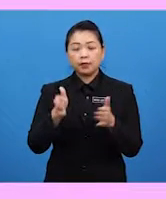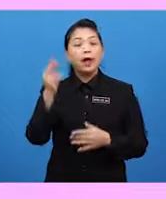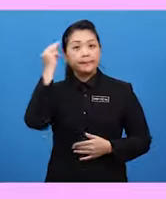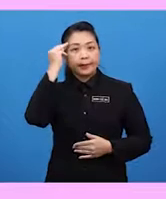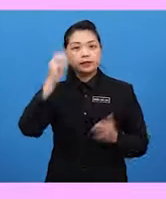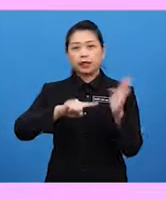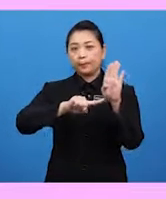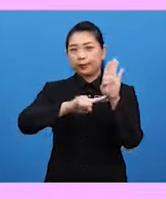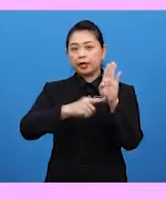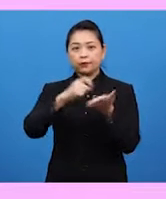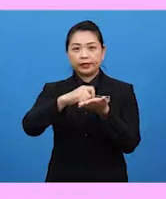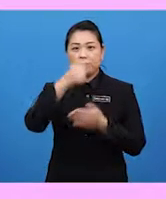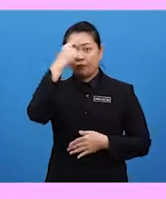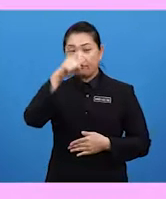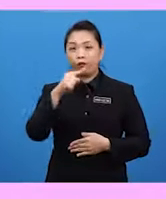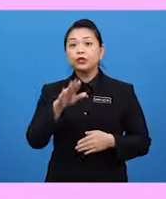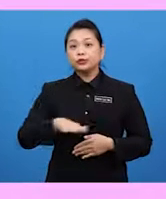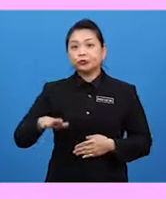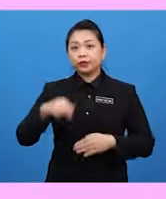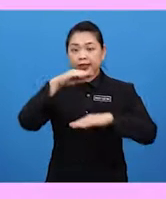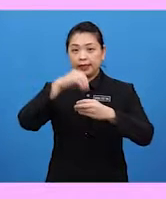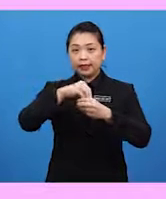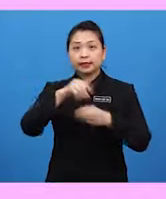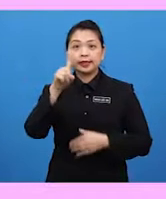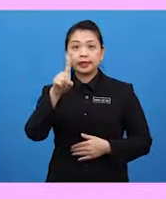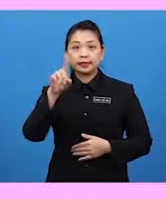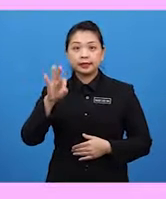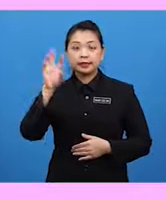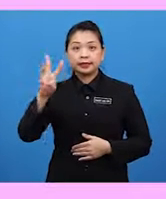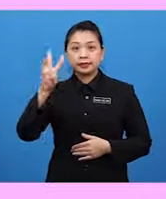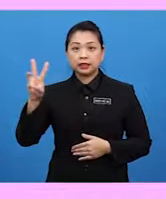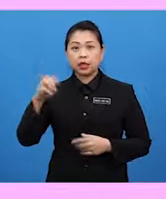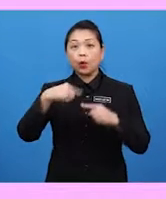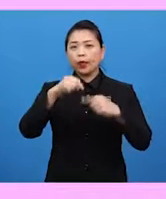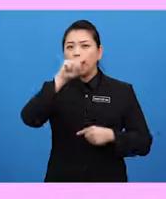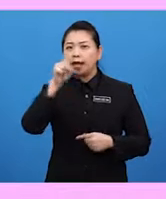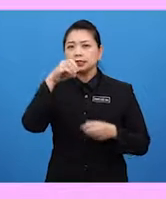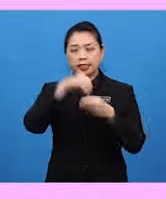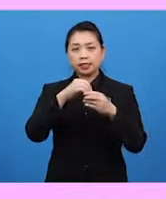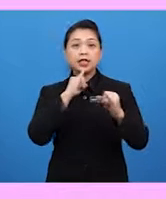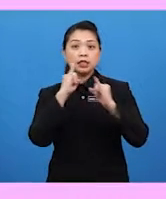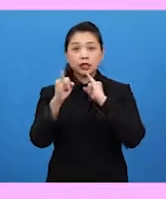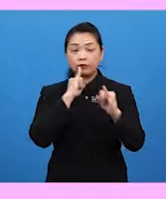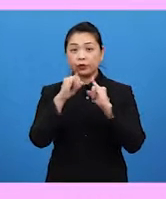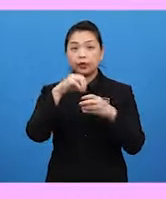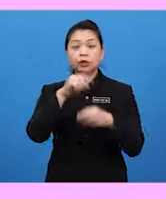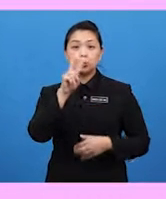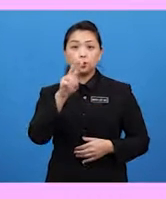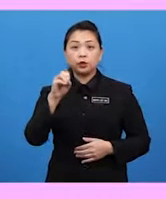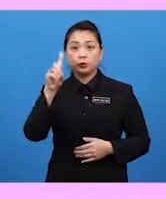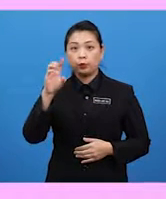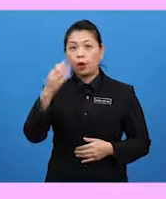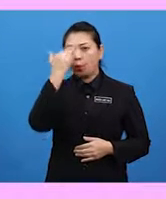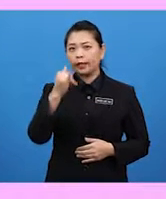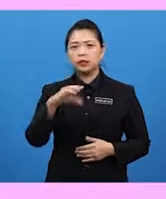began writing for children in 1966. When asked in an interview in 2010 why he took